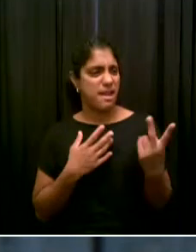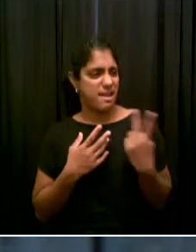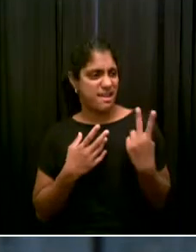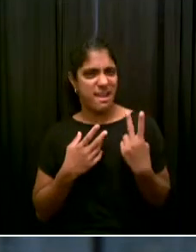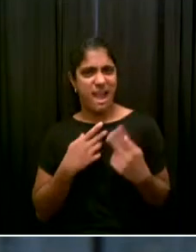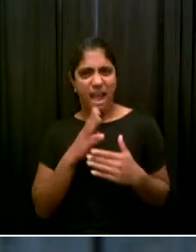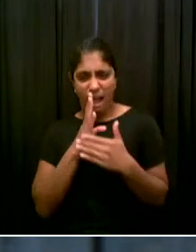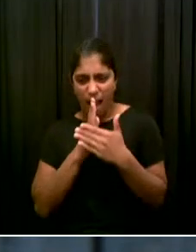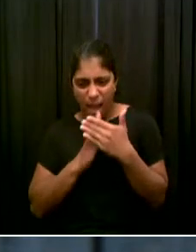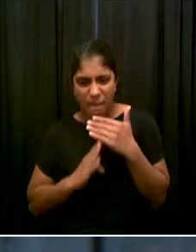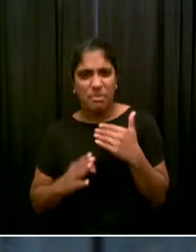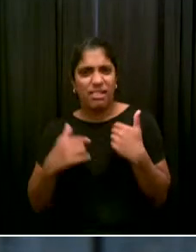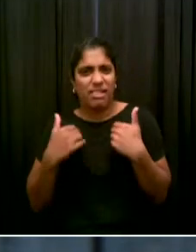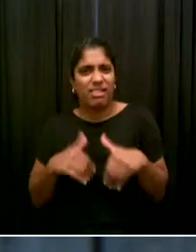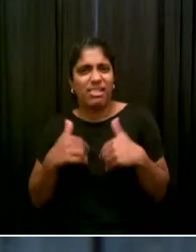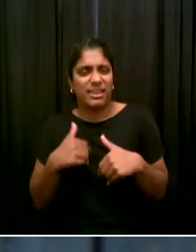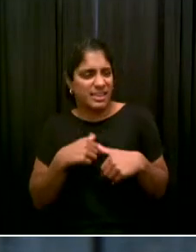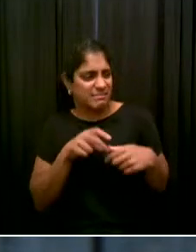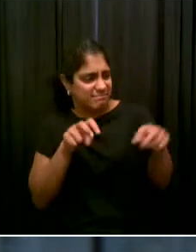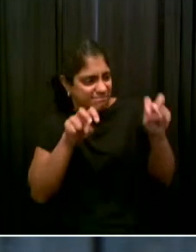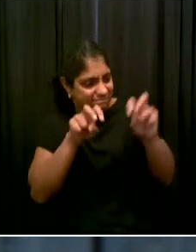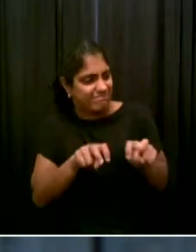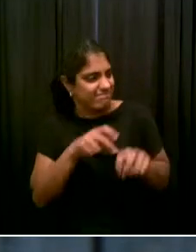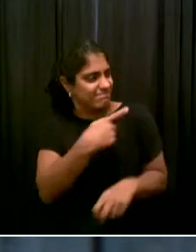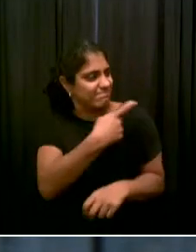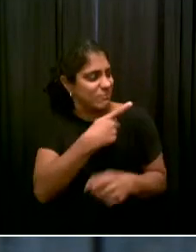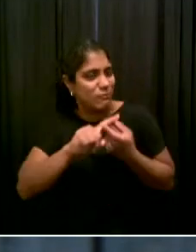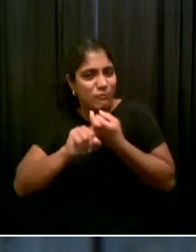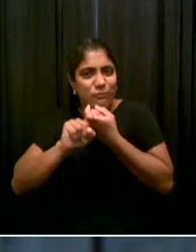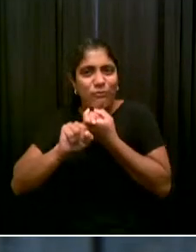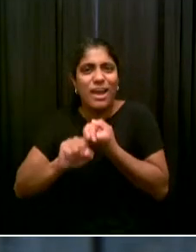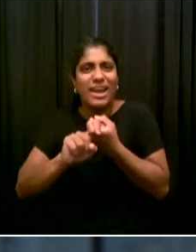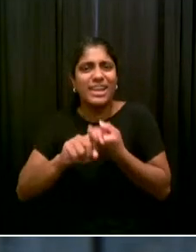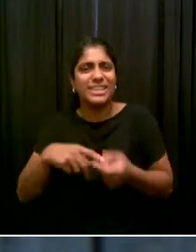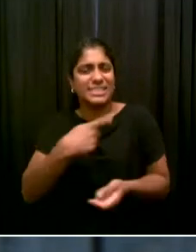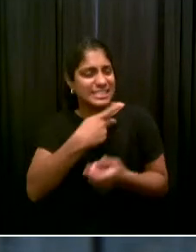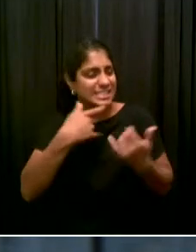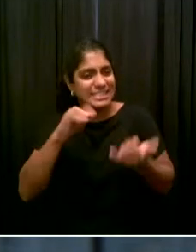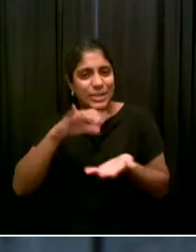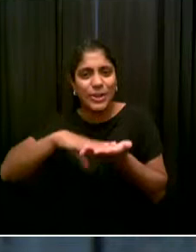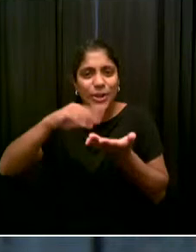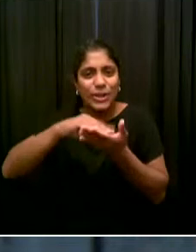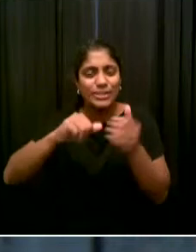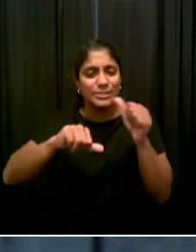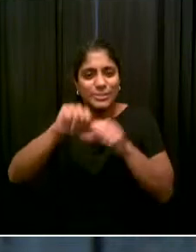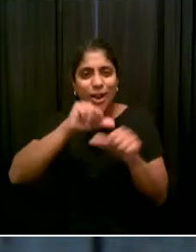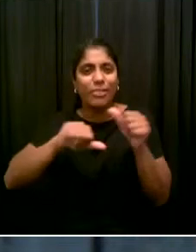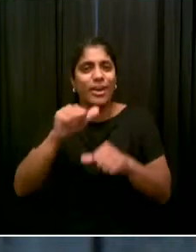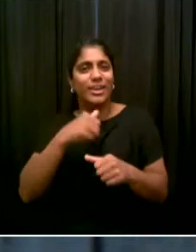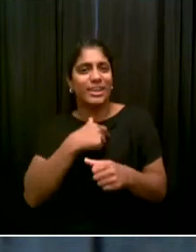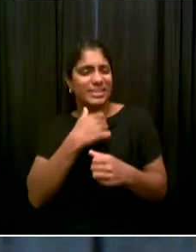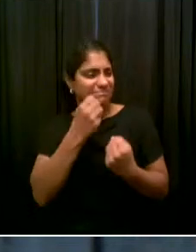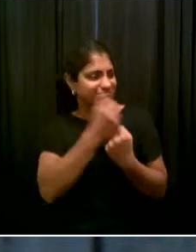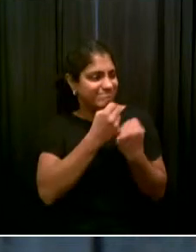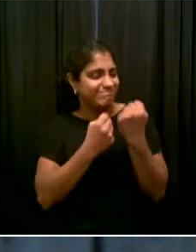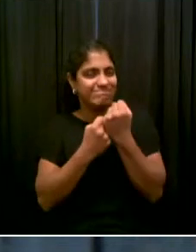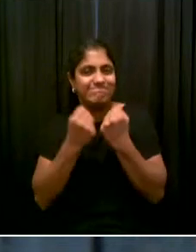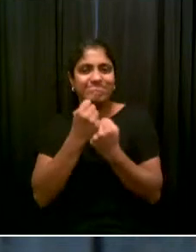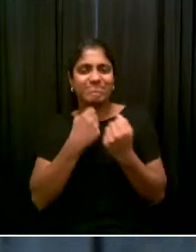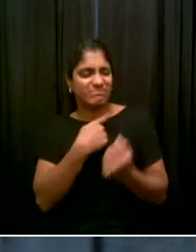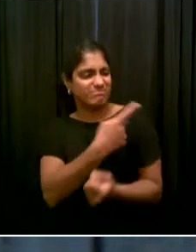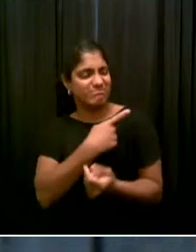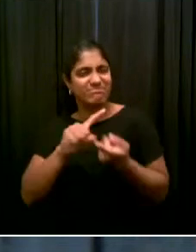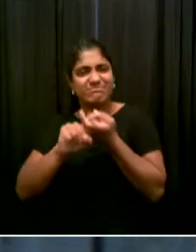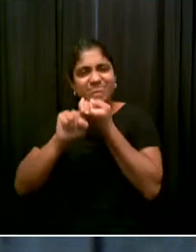you in the coming years and that this friendship lasts forever. Thank you very much. There's another principle in Jewish life of